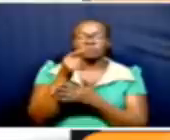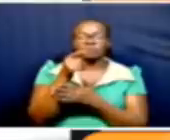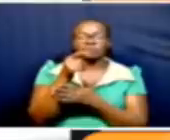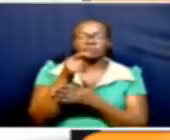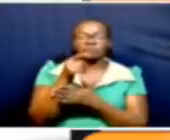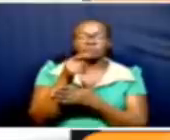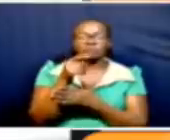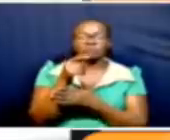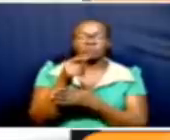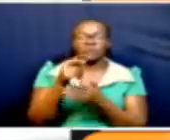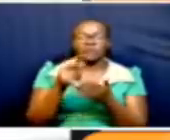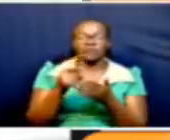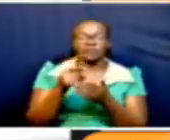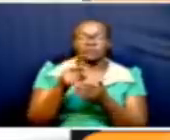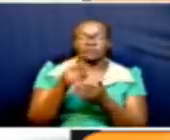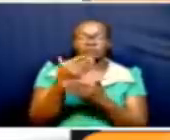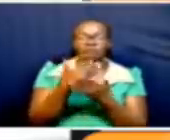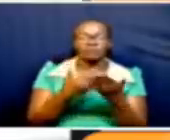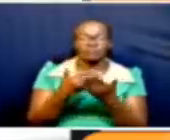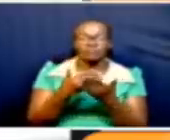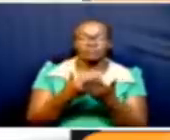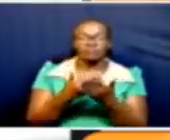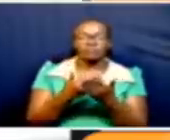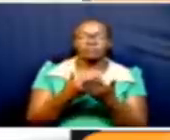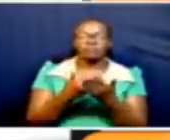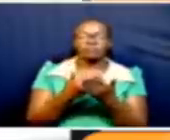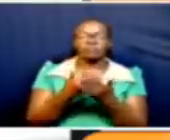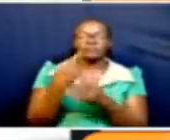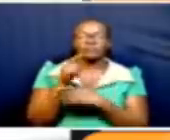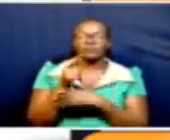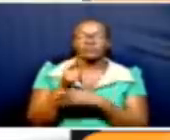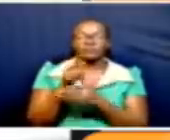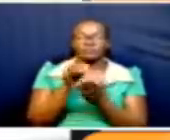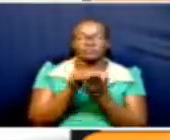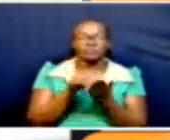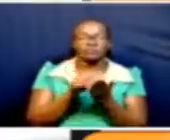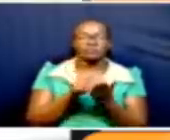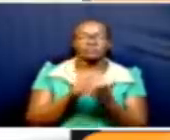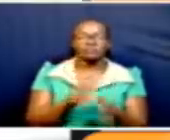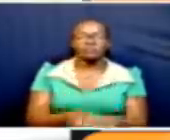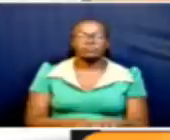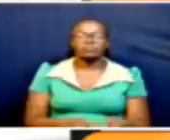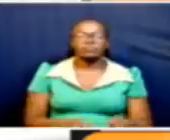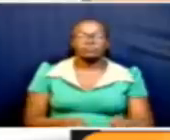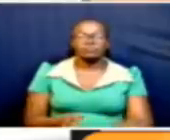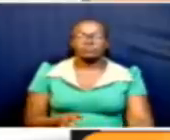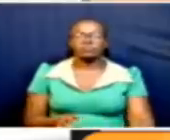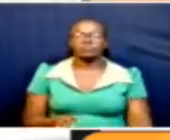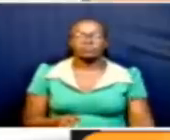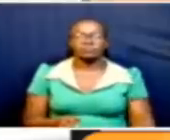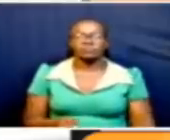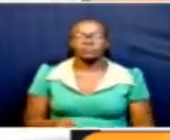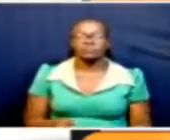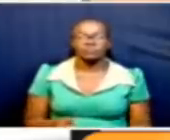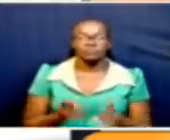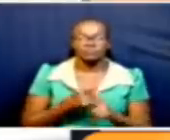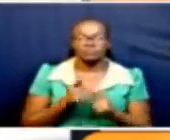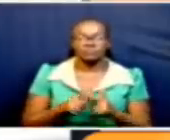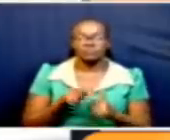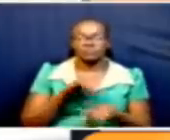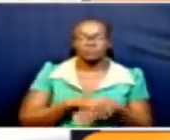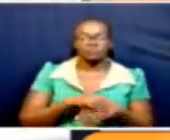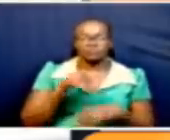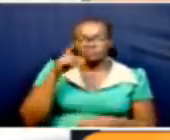worst. Mm. These are the people who set the agenda in the newsroom. And they take, they take political sides. Yeah. And if they hate